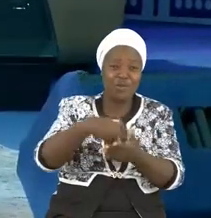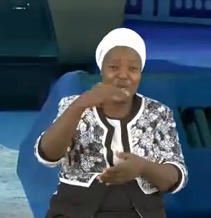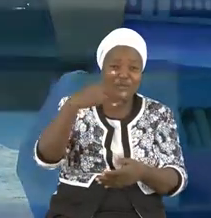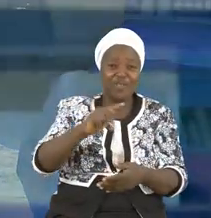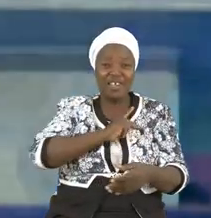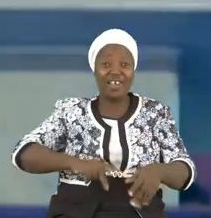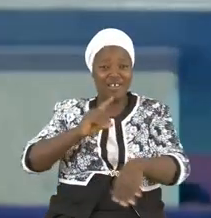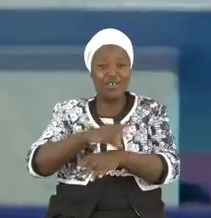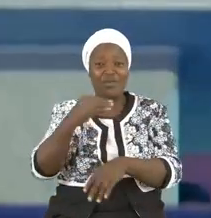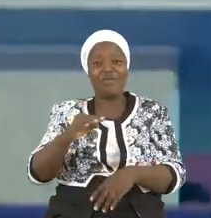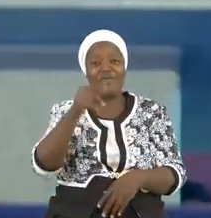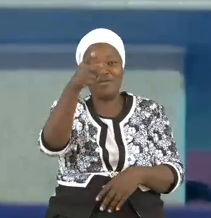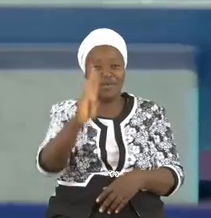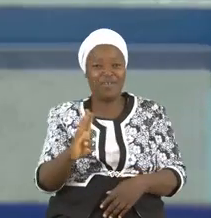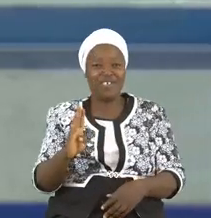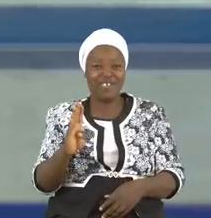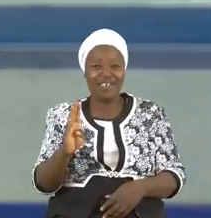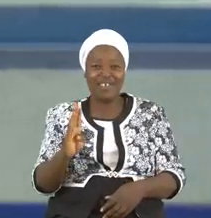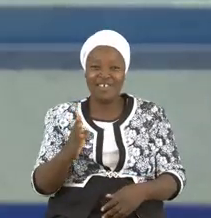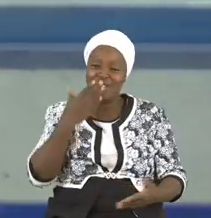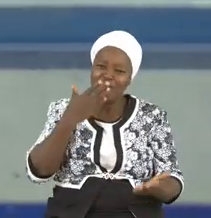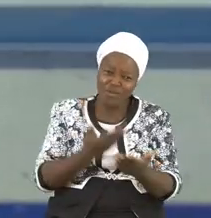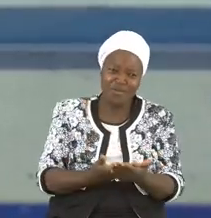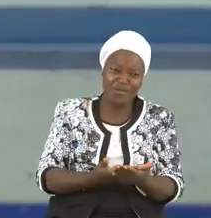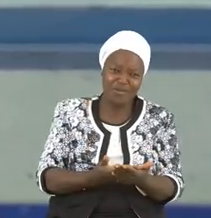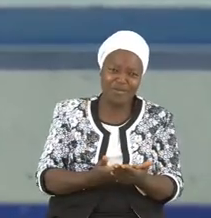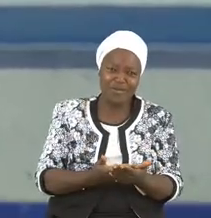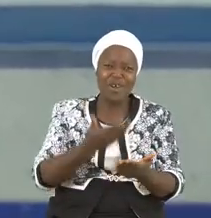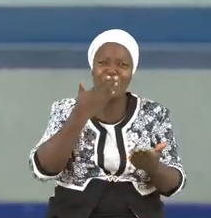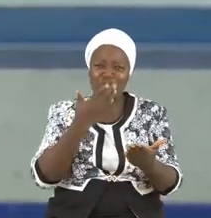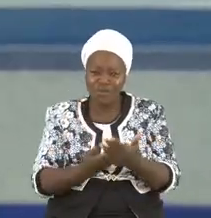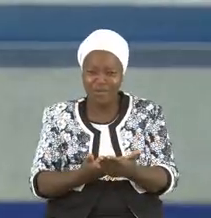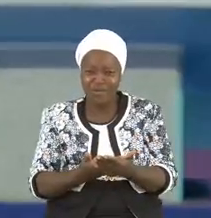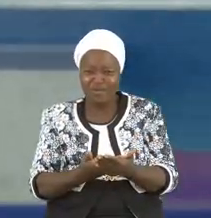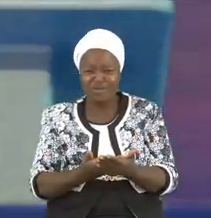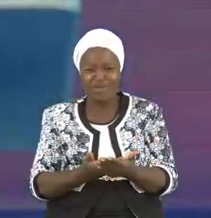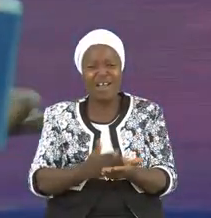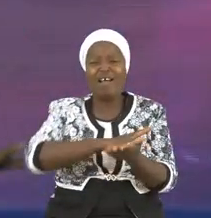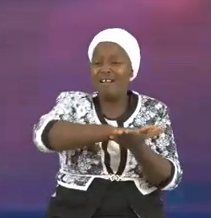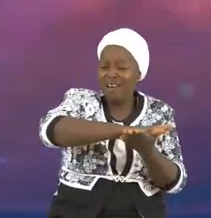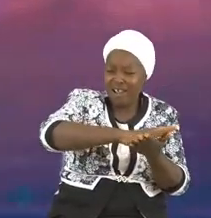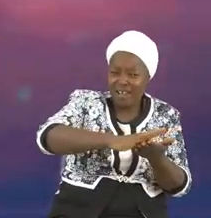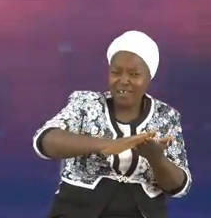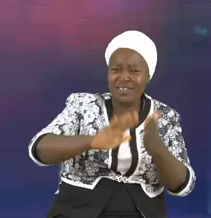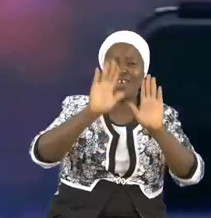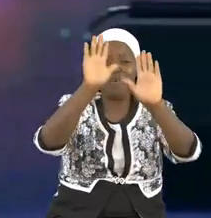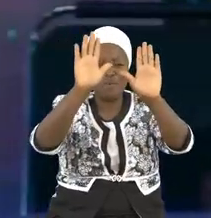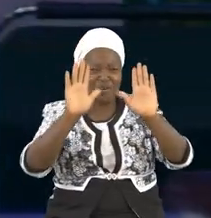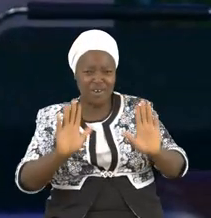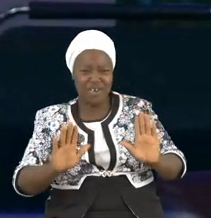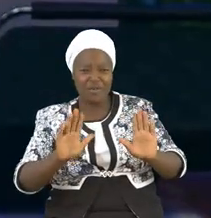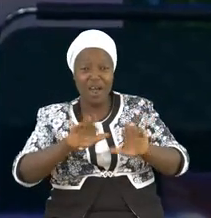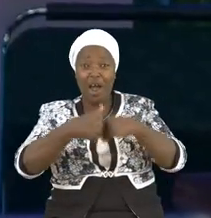God. Good, nice, wonderful. How do we get to that? That